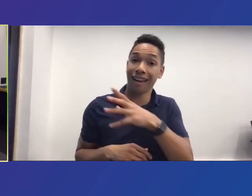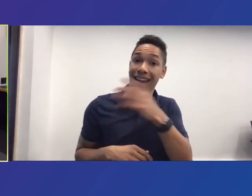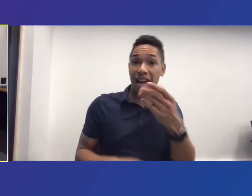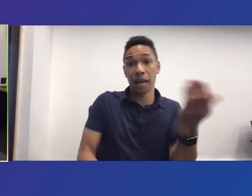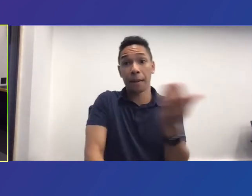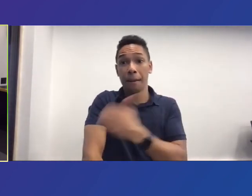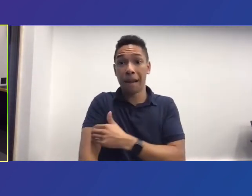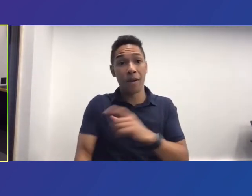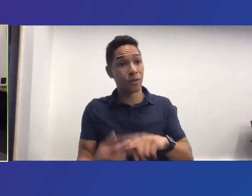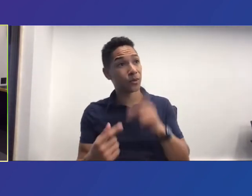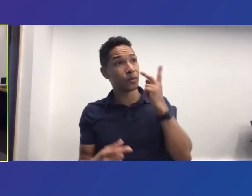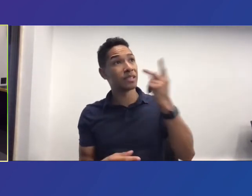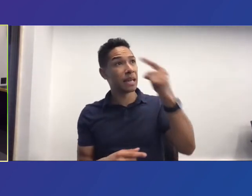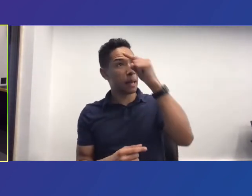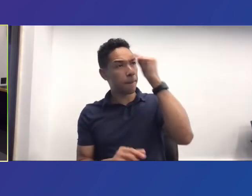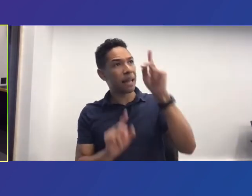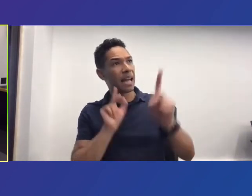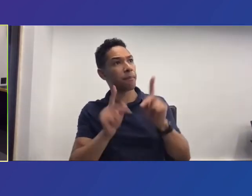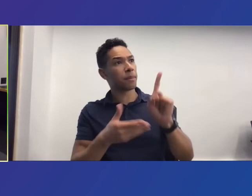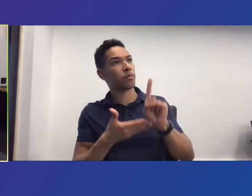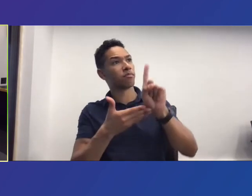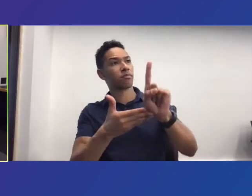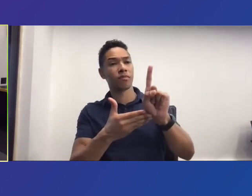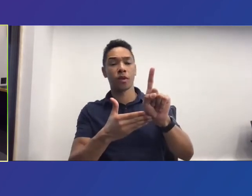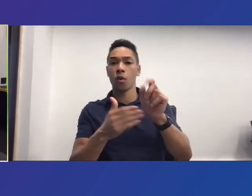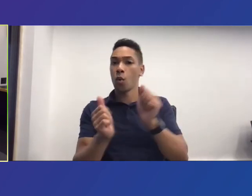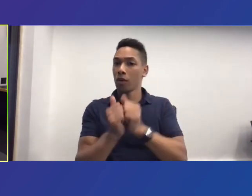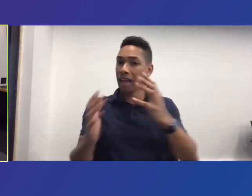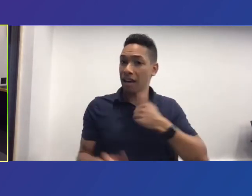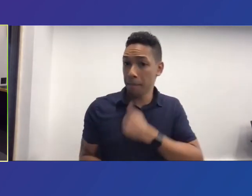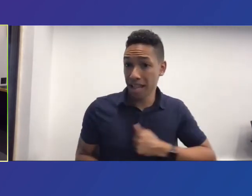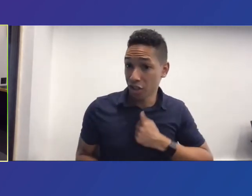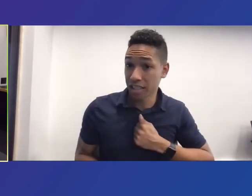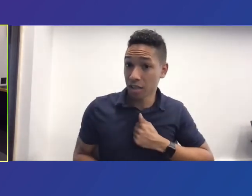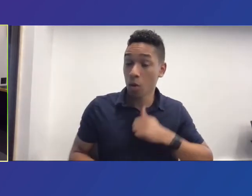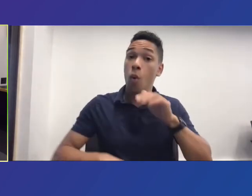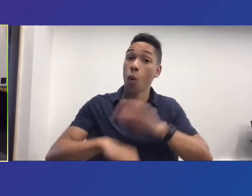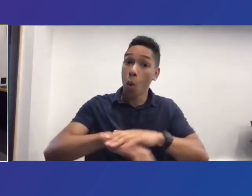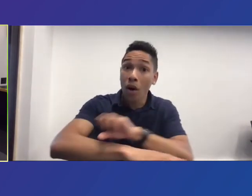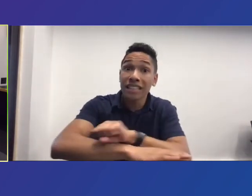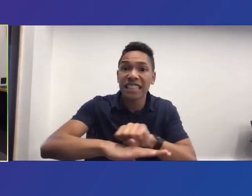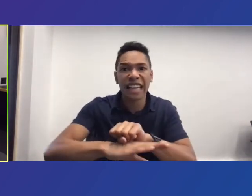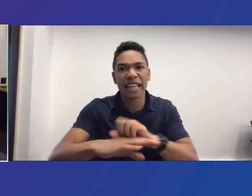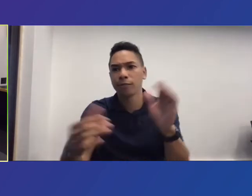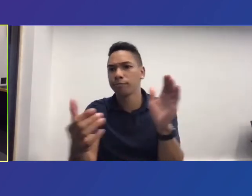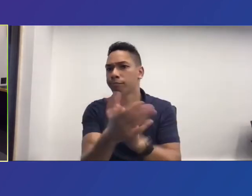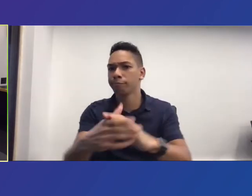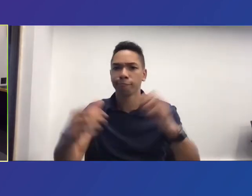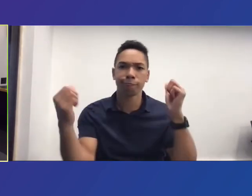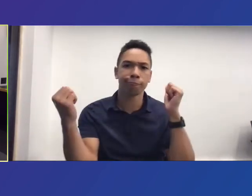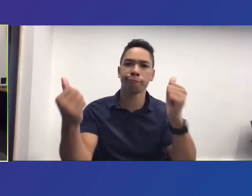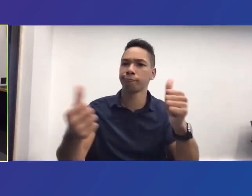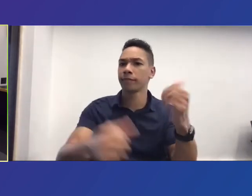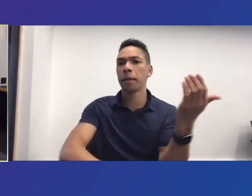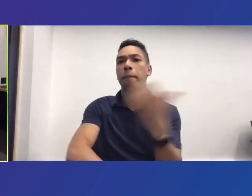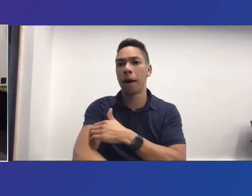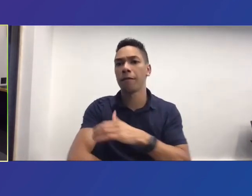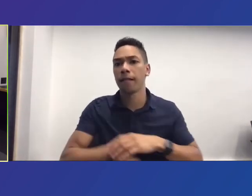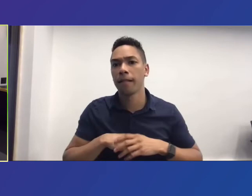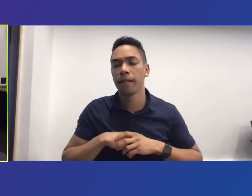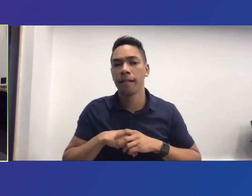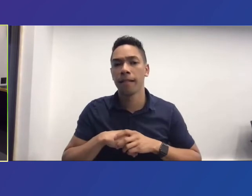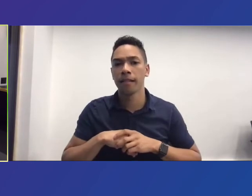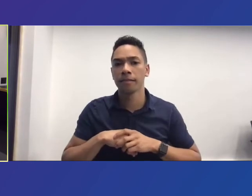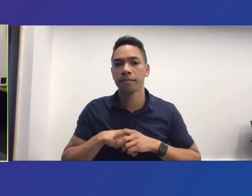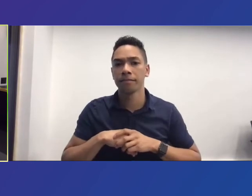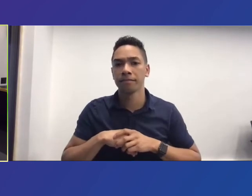on the stage telling their story unapologetically. So. Yep. Anna here. You were talking